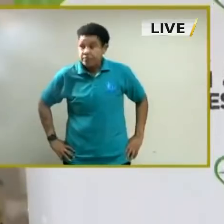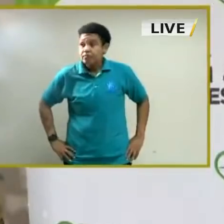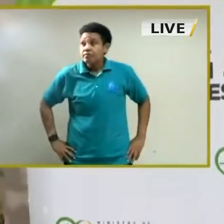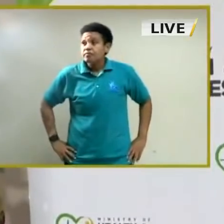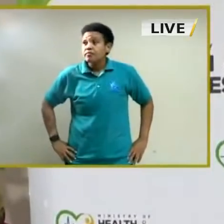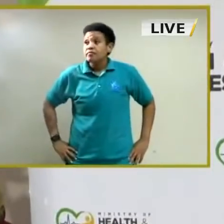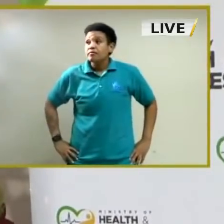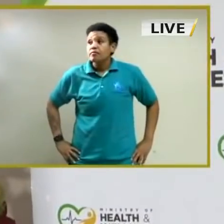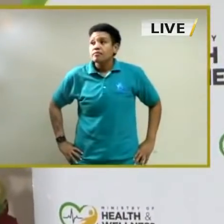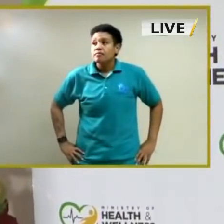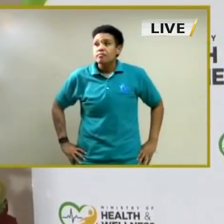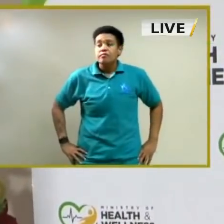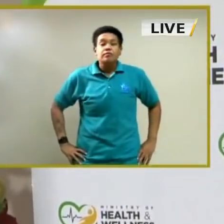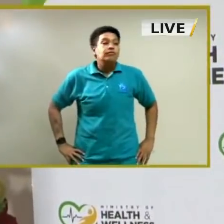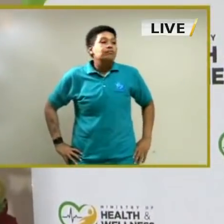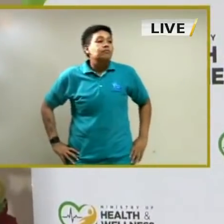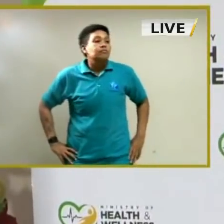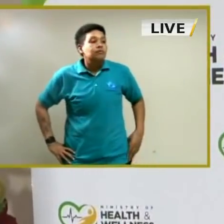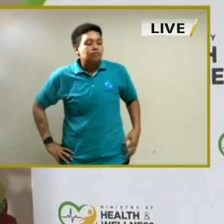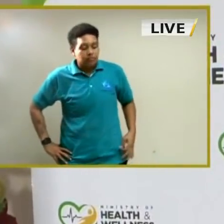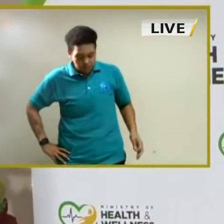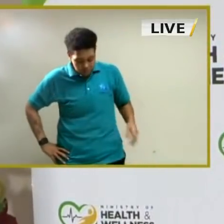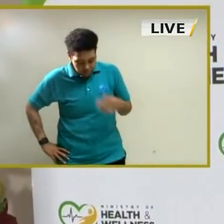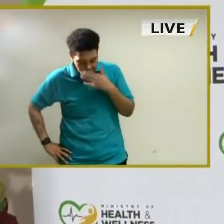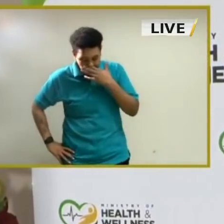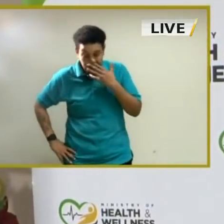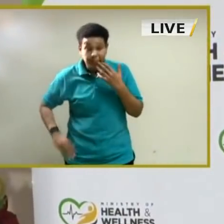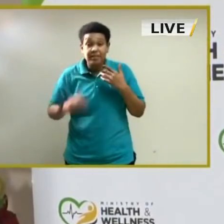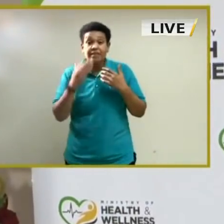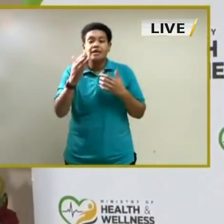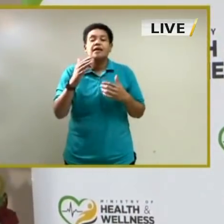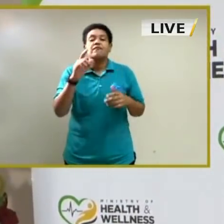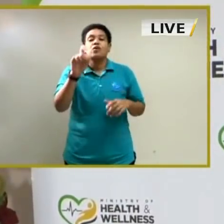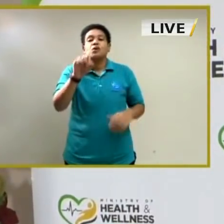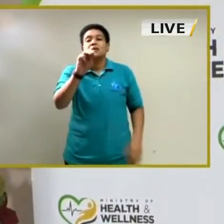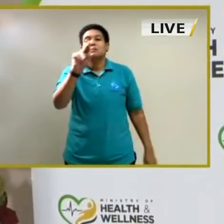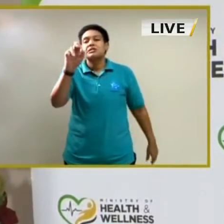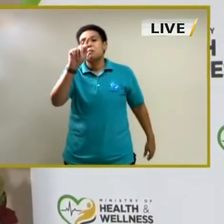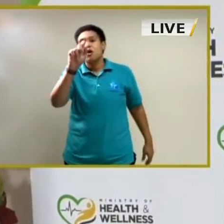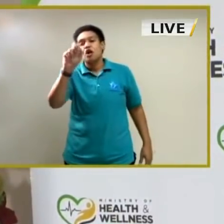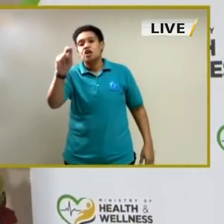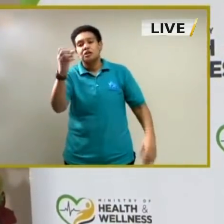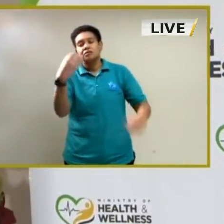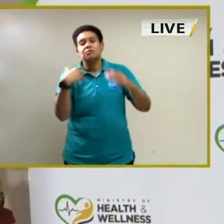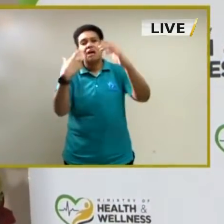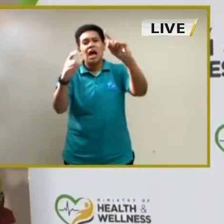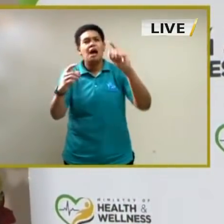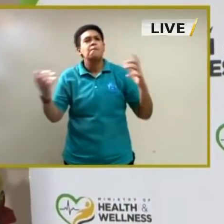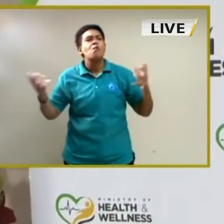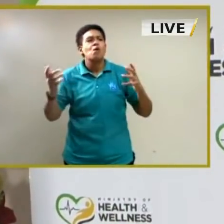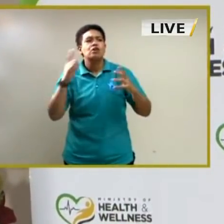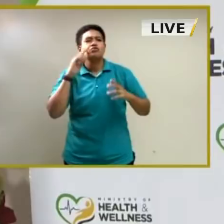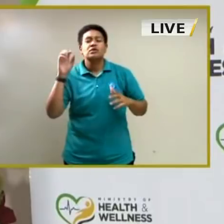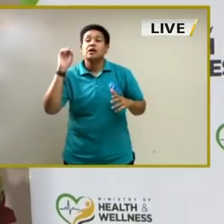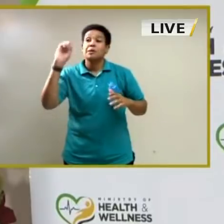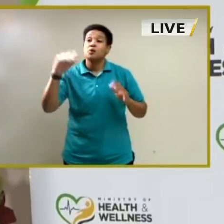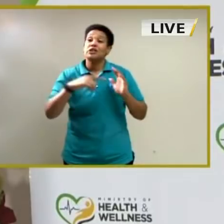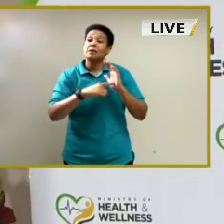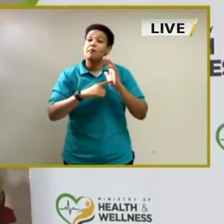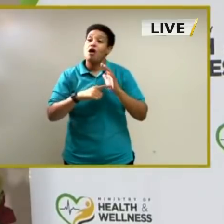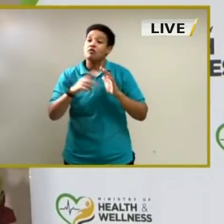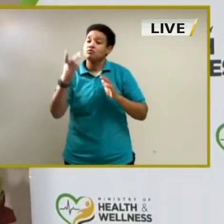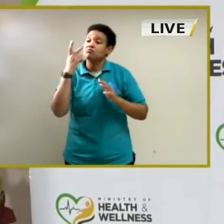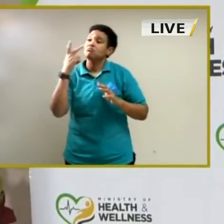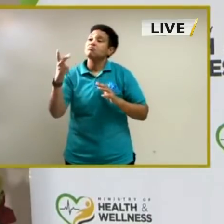Thank you for the question, Ms. Burton. So what was placed in the model